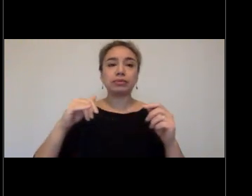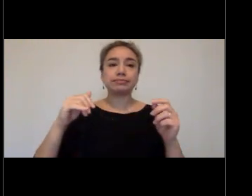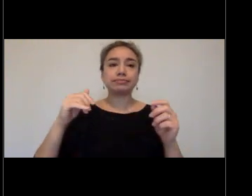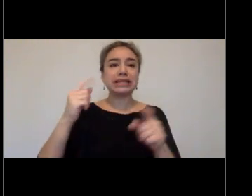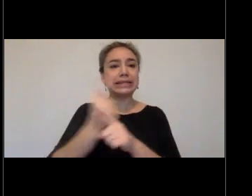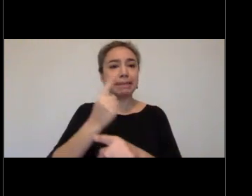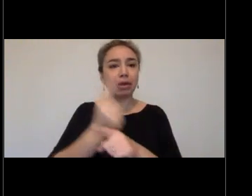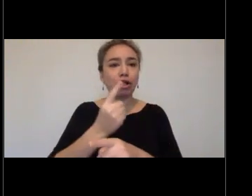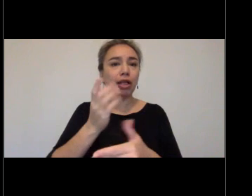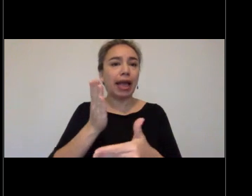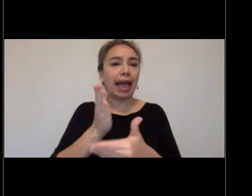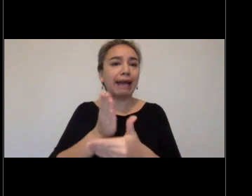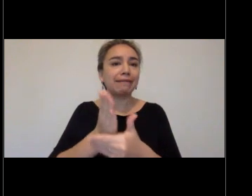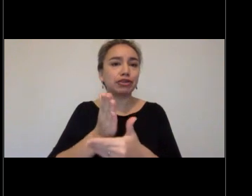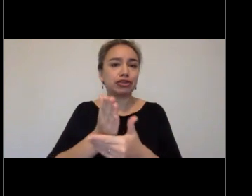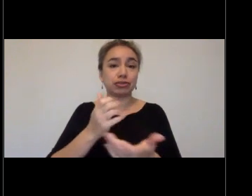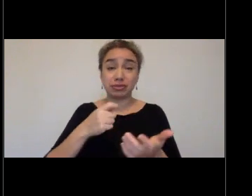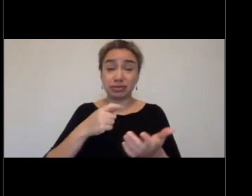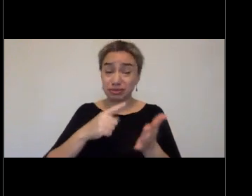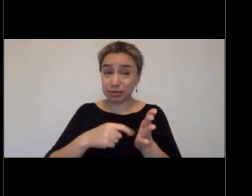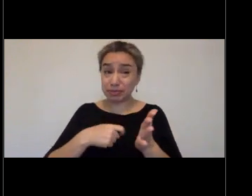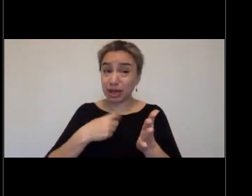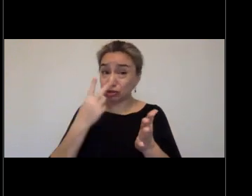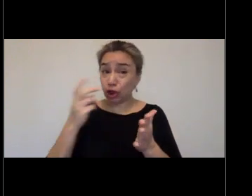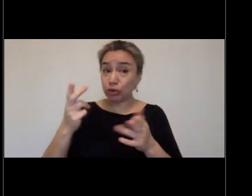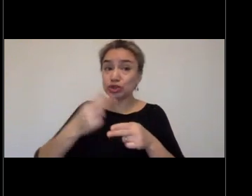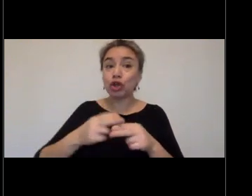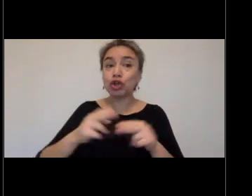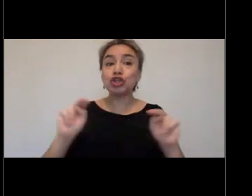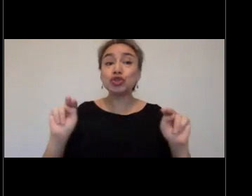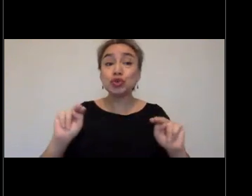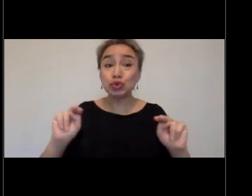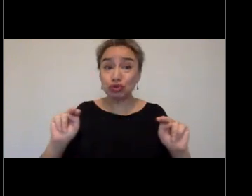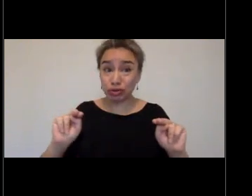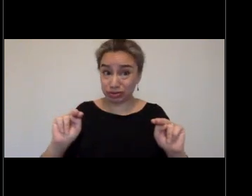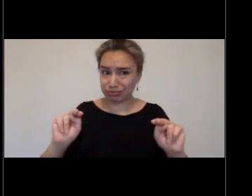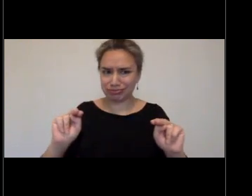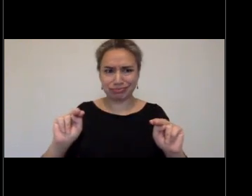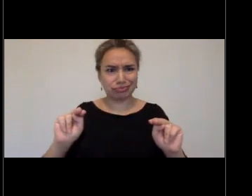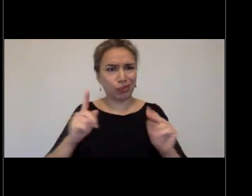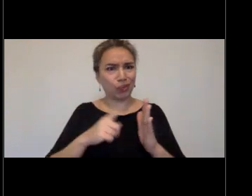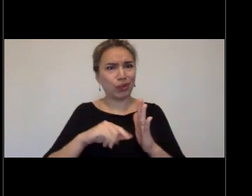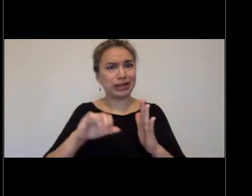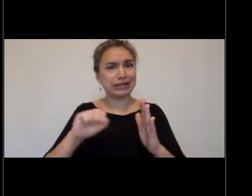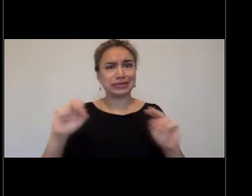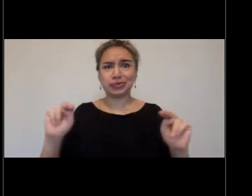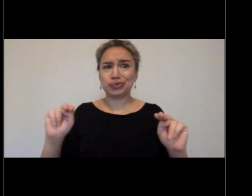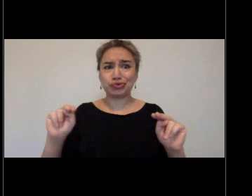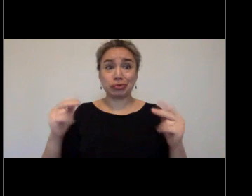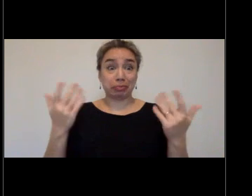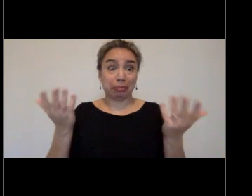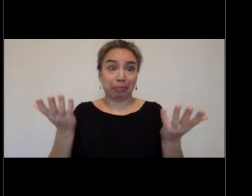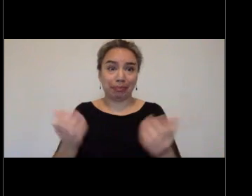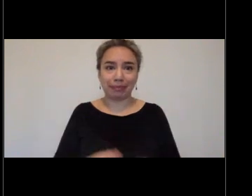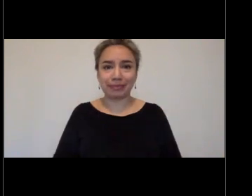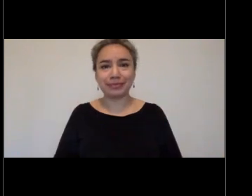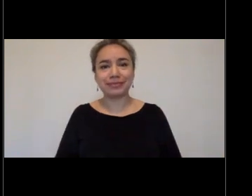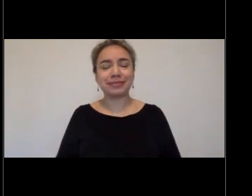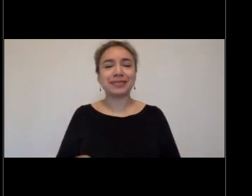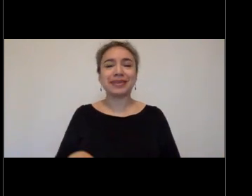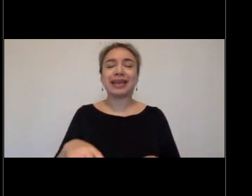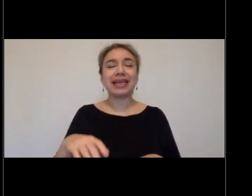average, or I've even found a case where it was called neutral, and who knows what neutral is even supposed to mean, as a